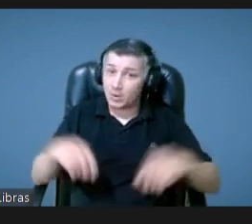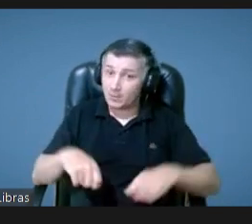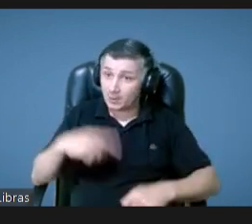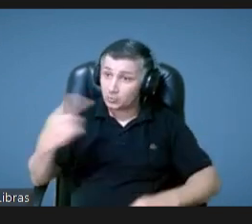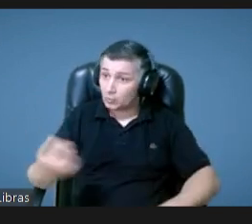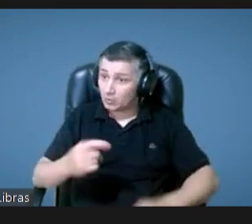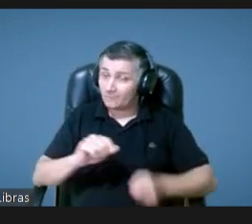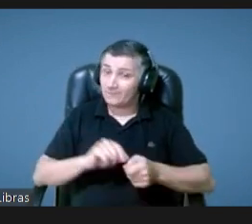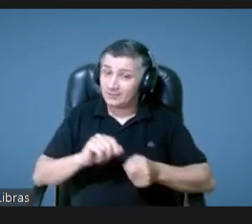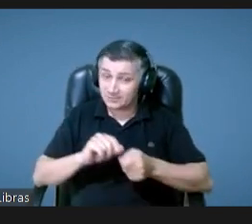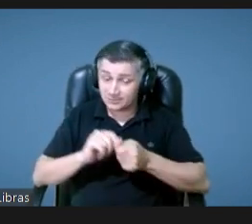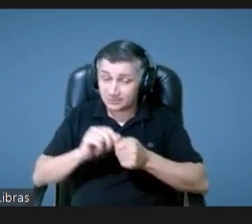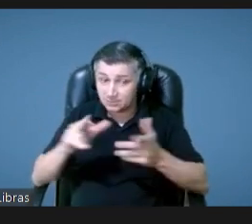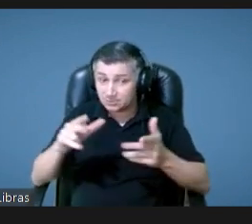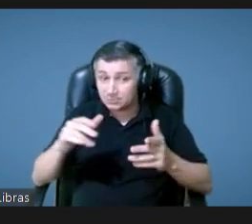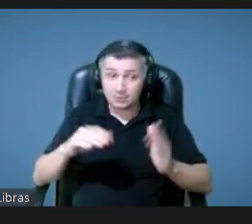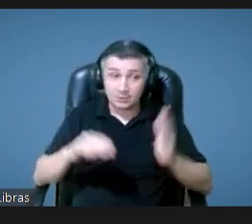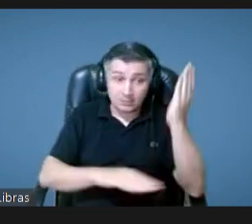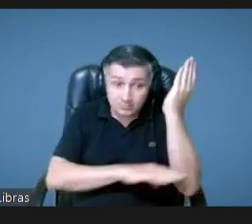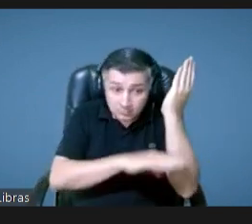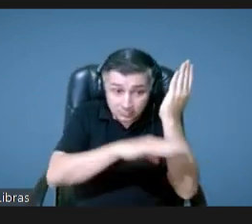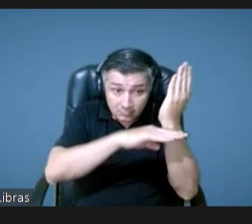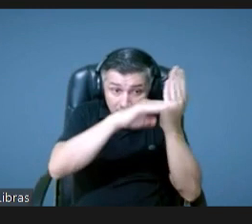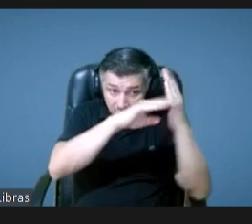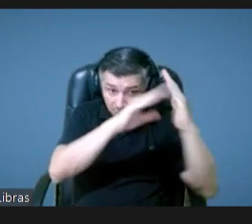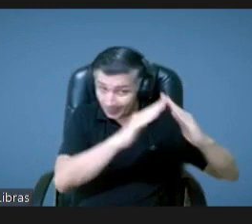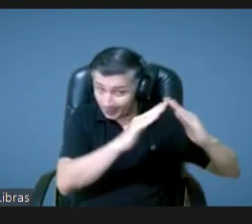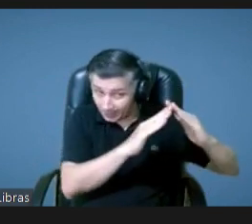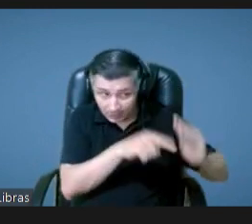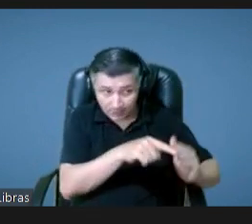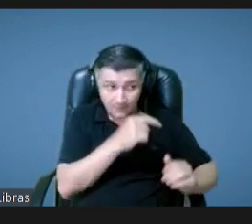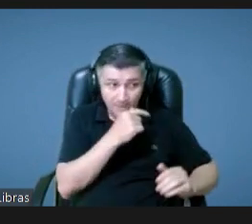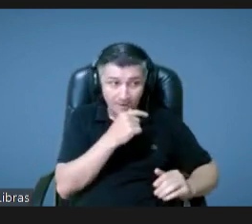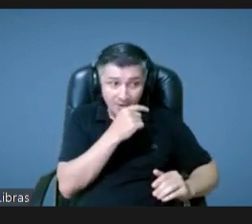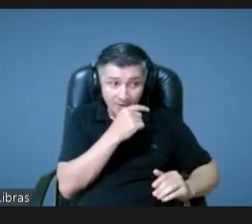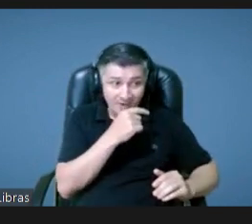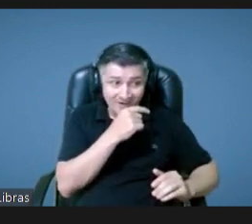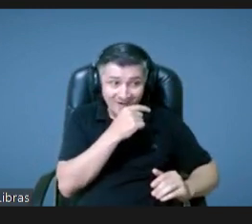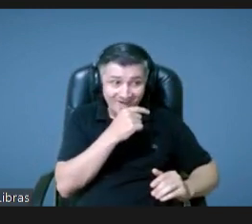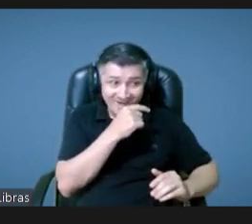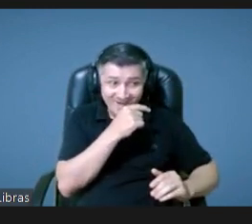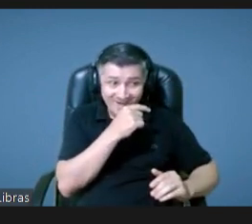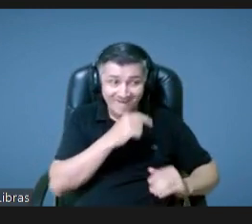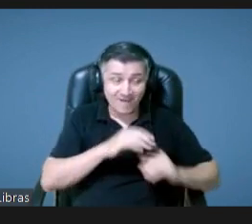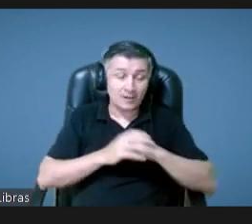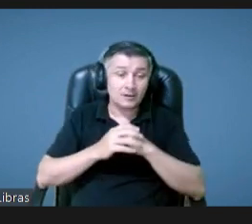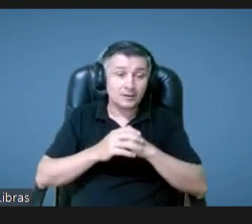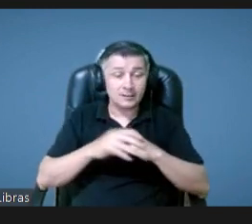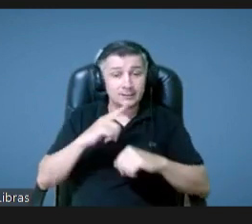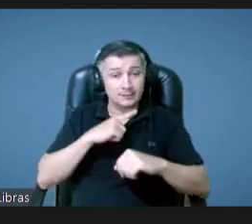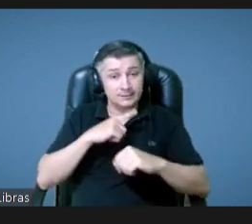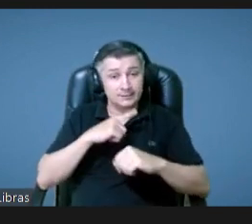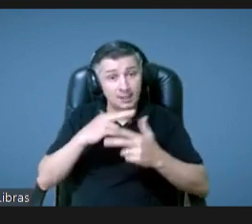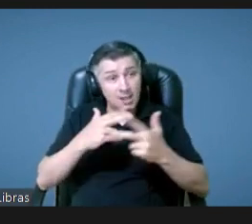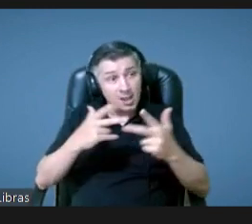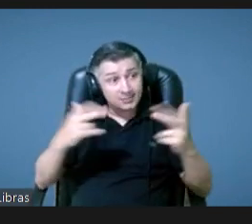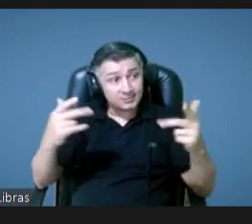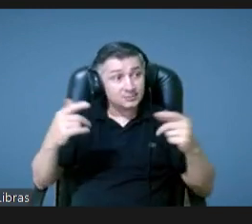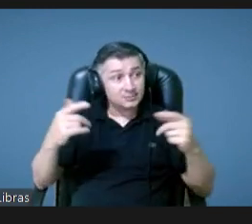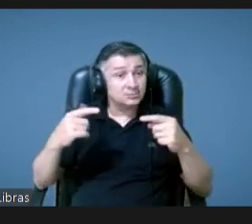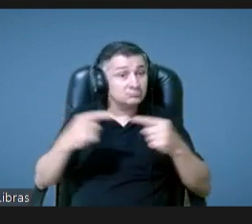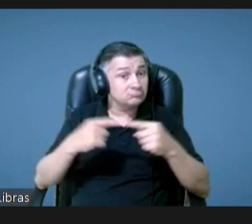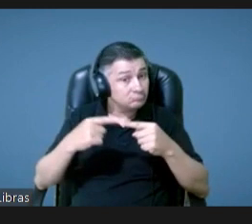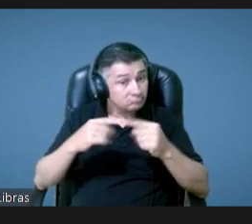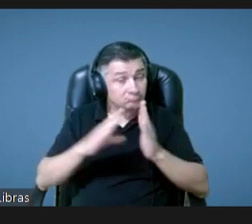building the mall, we decided to keep open the possibility of